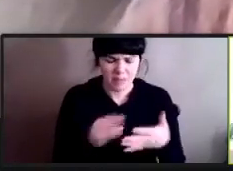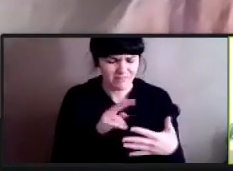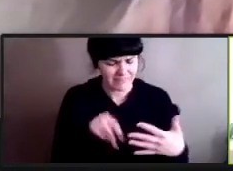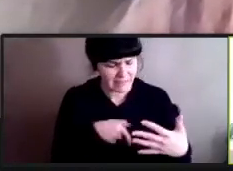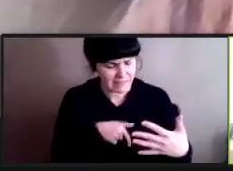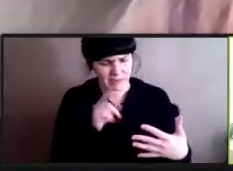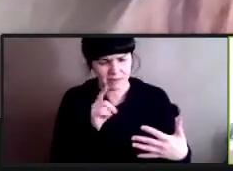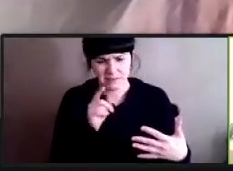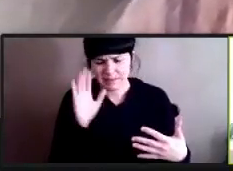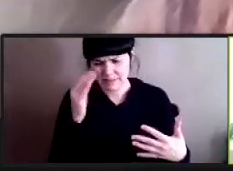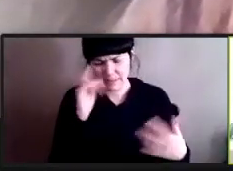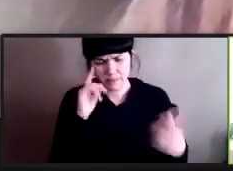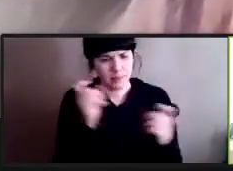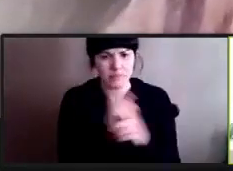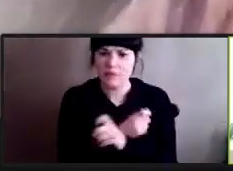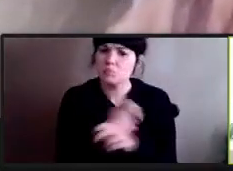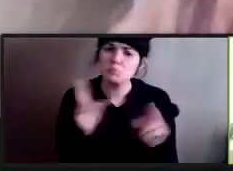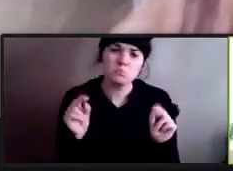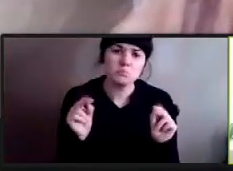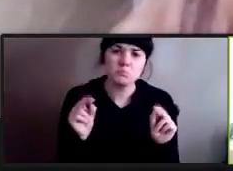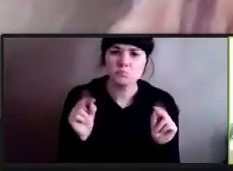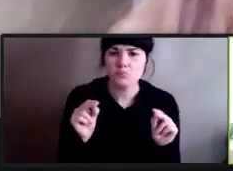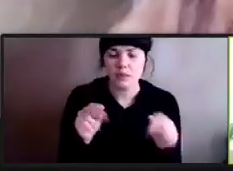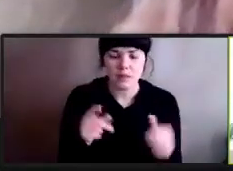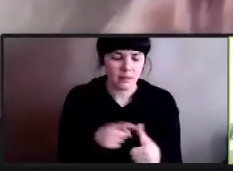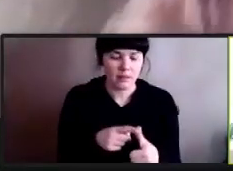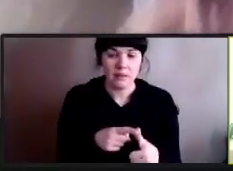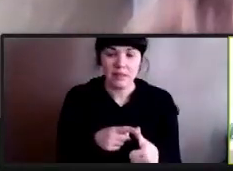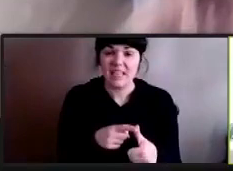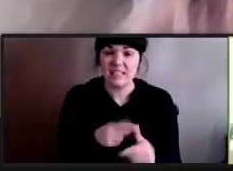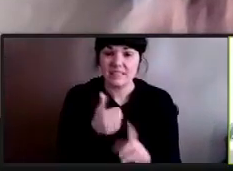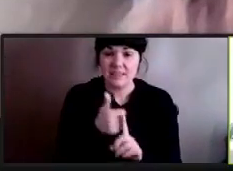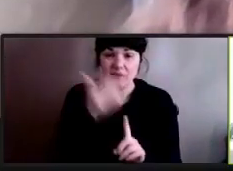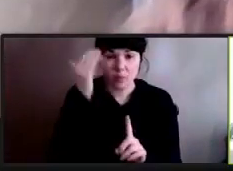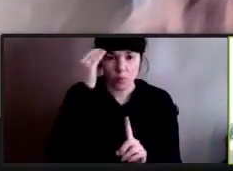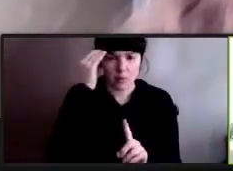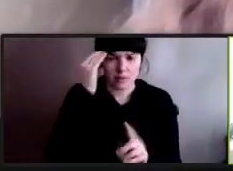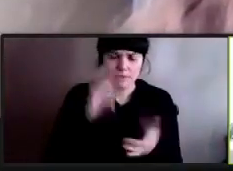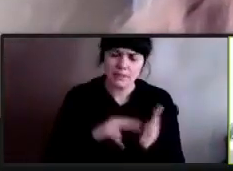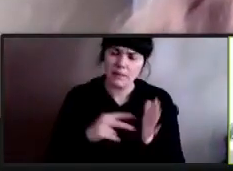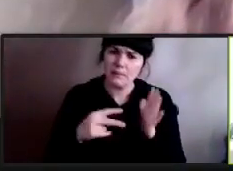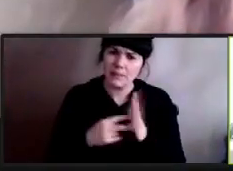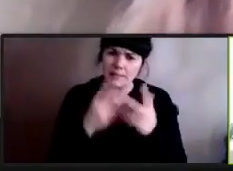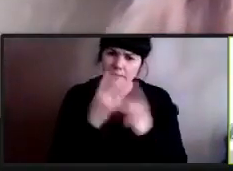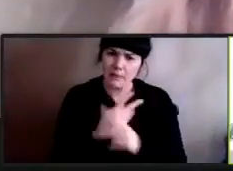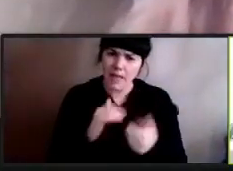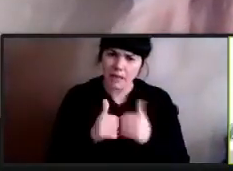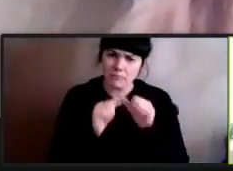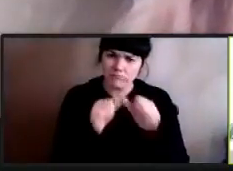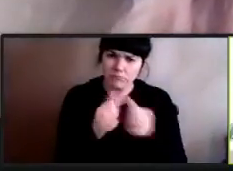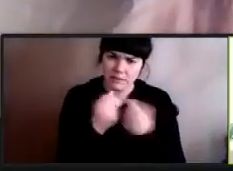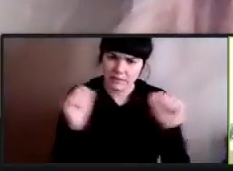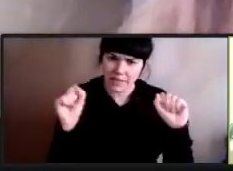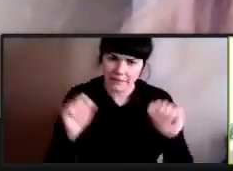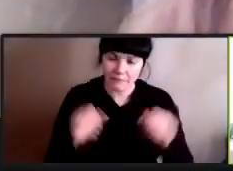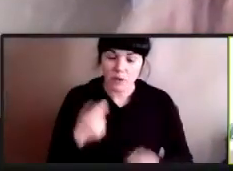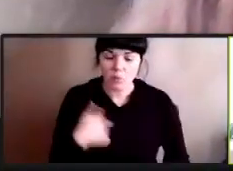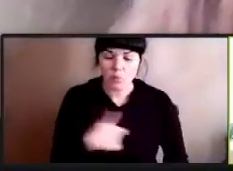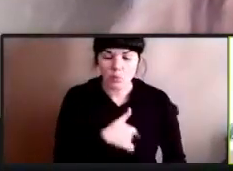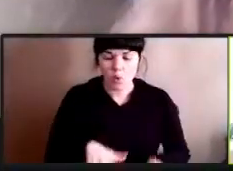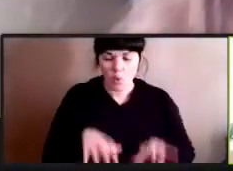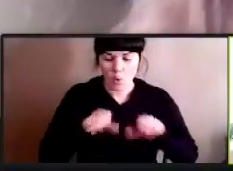this idea of building safety. And so what we did was, we actually started monthly town halls with the